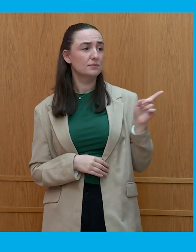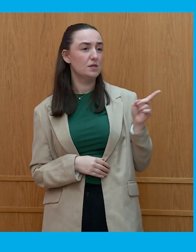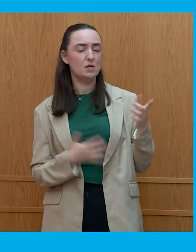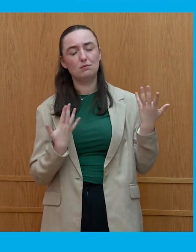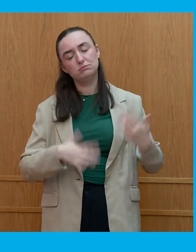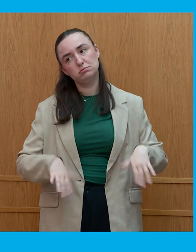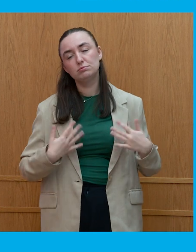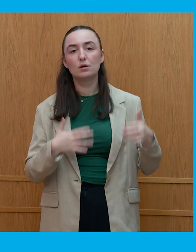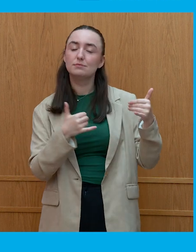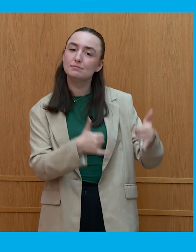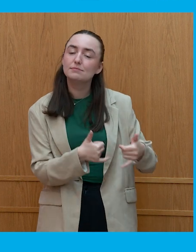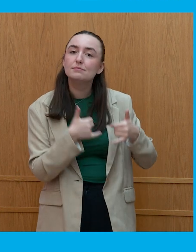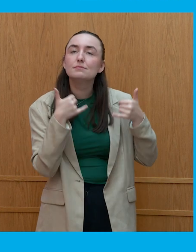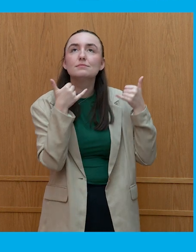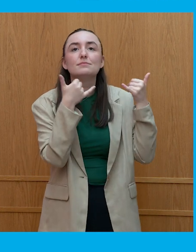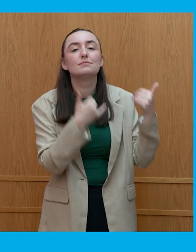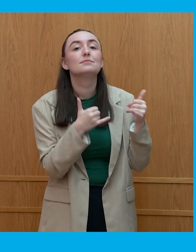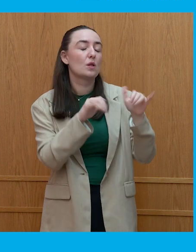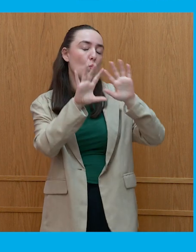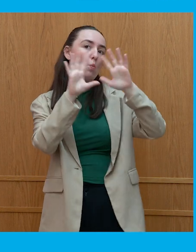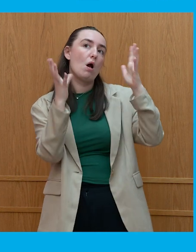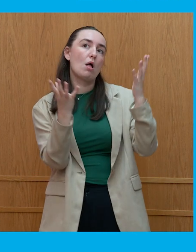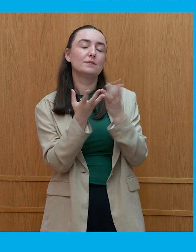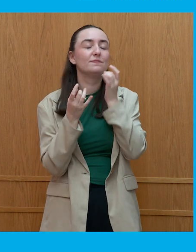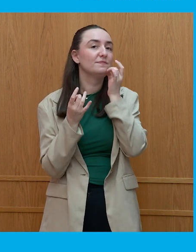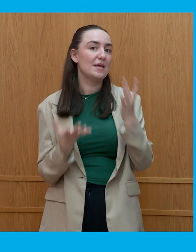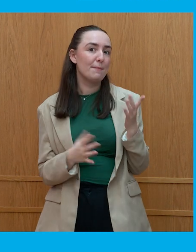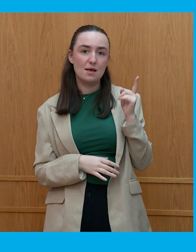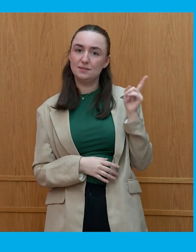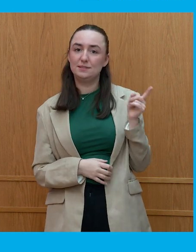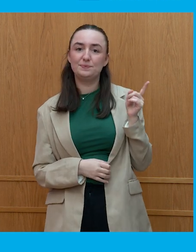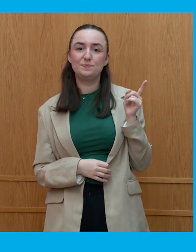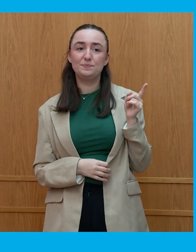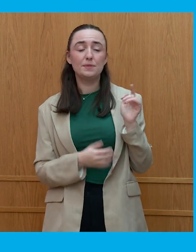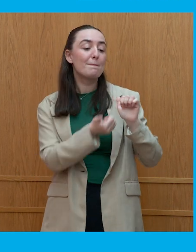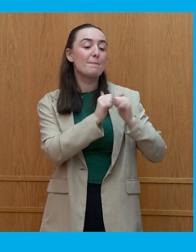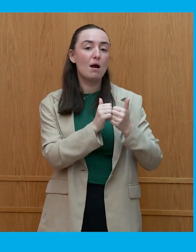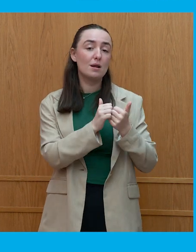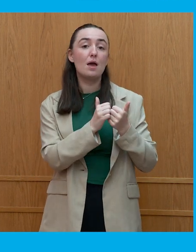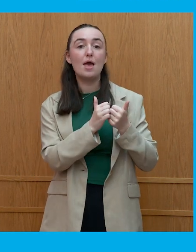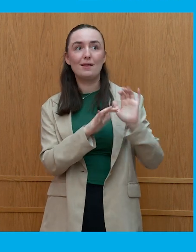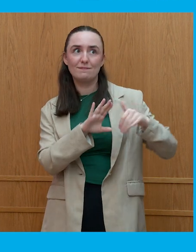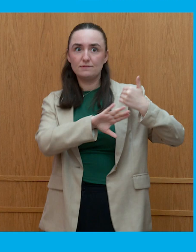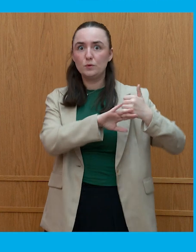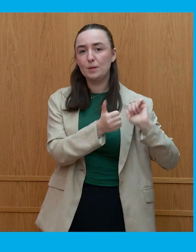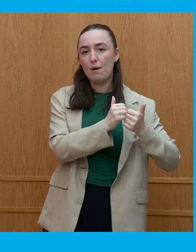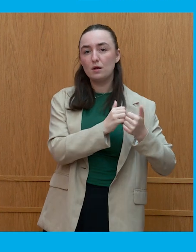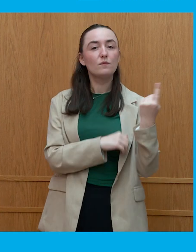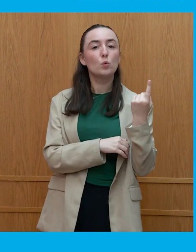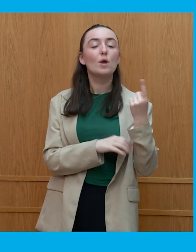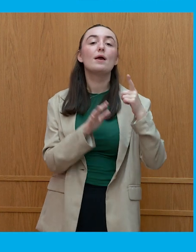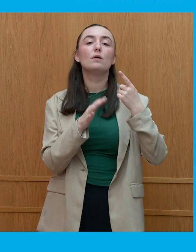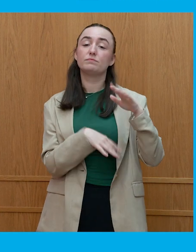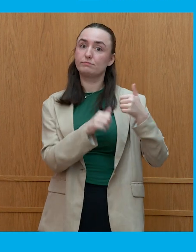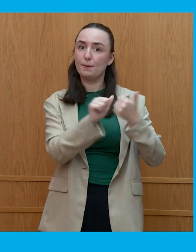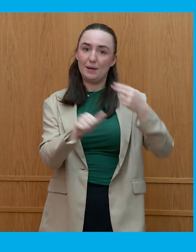awarded and lauded throughout the world. Benedetta was the partner and founding partner of EMBT with her